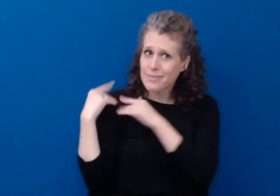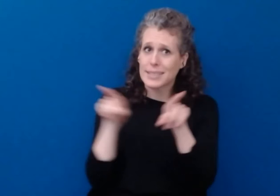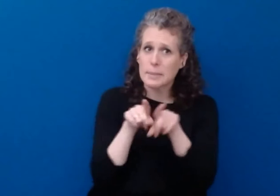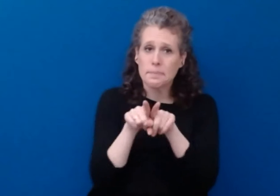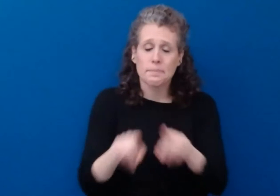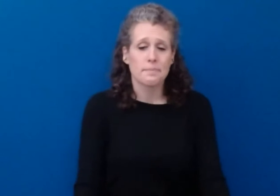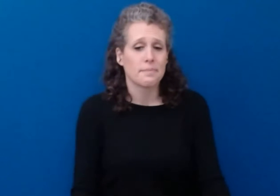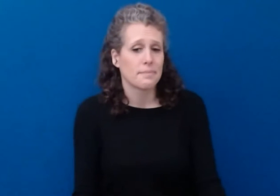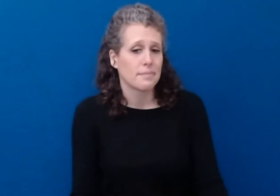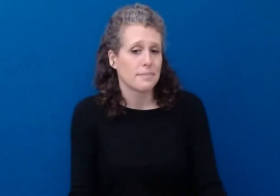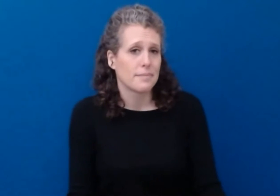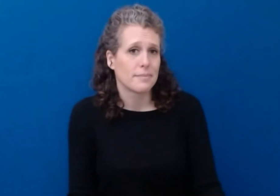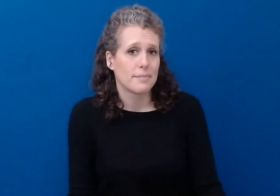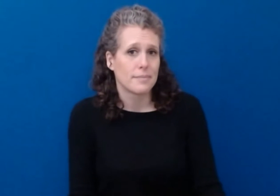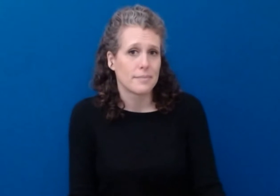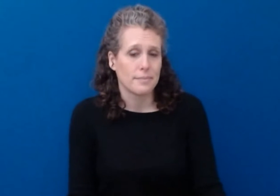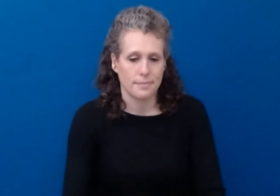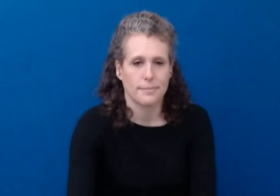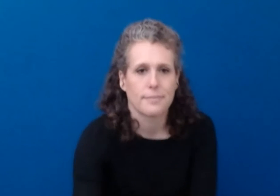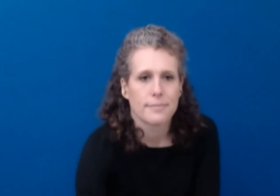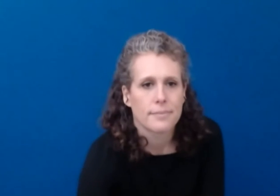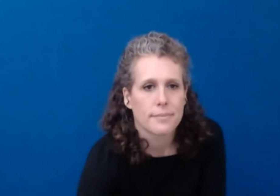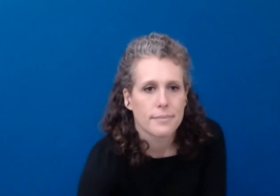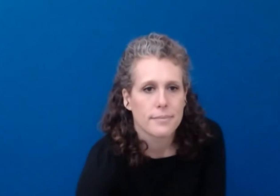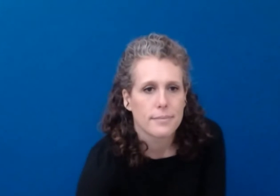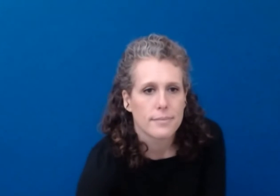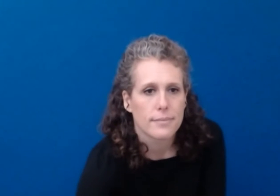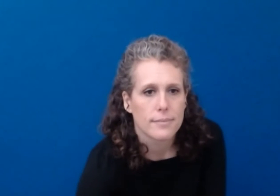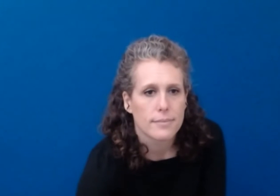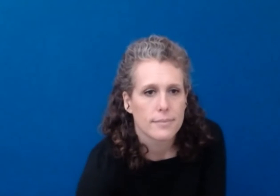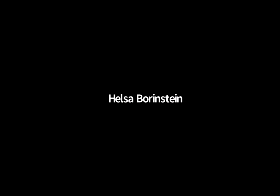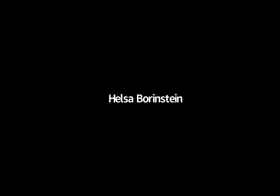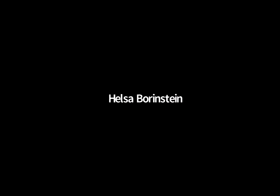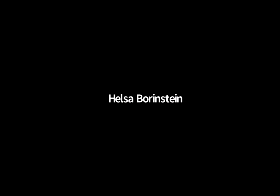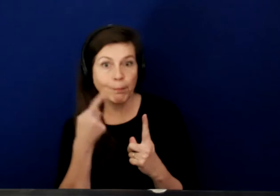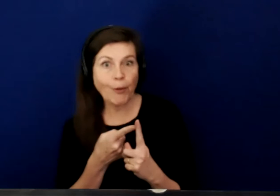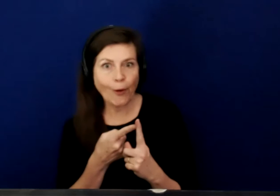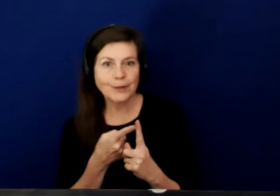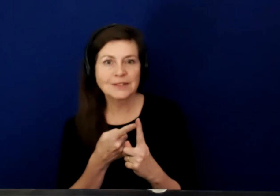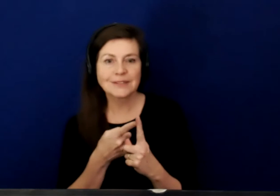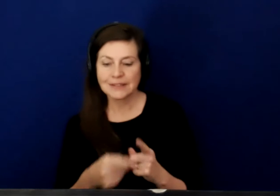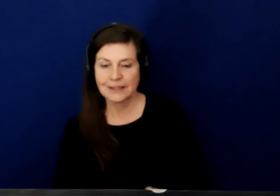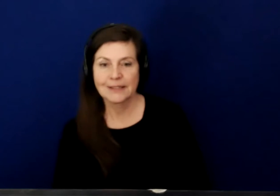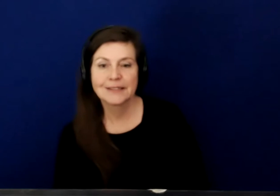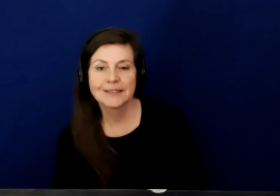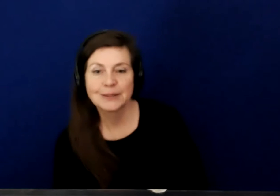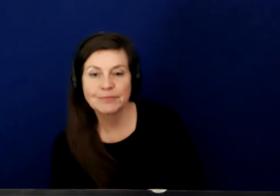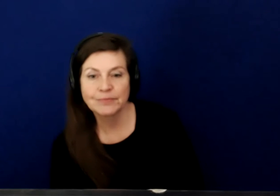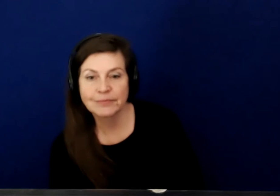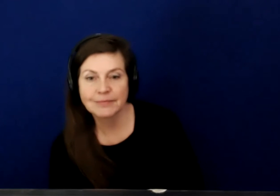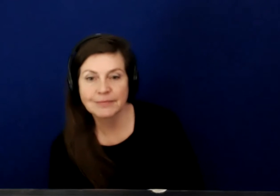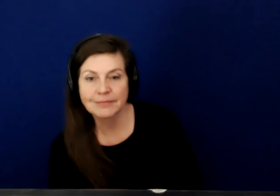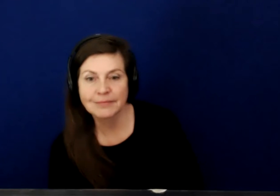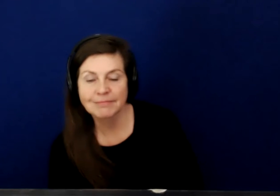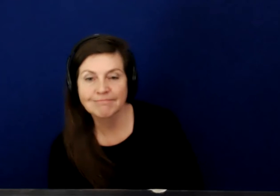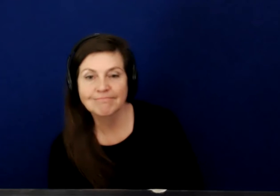Yeah, good point. It's a crazy world when the suppliers need to educate the procurers, but I absolutely agree with you. And